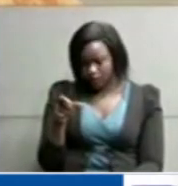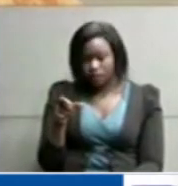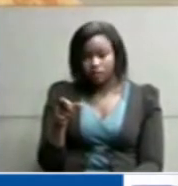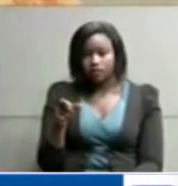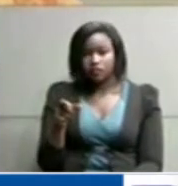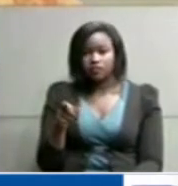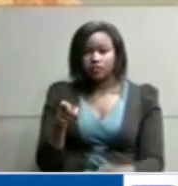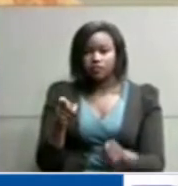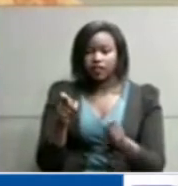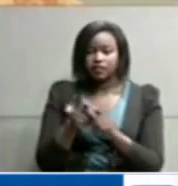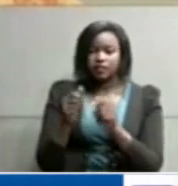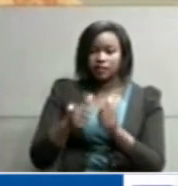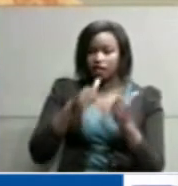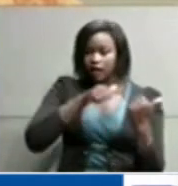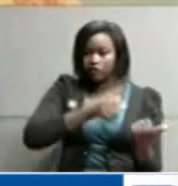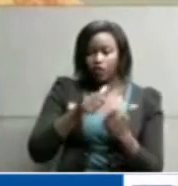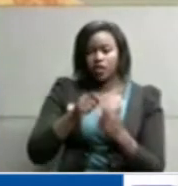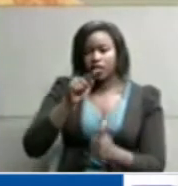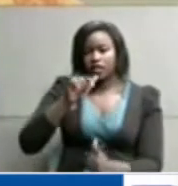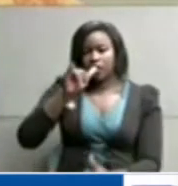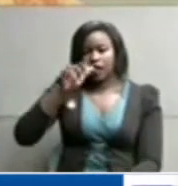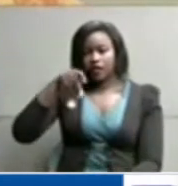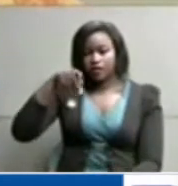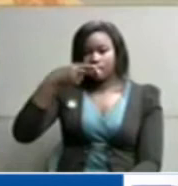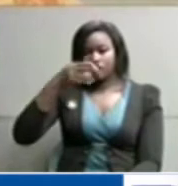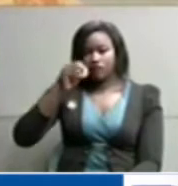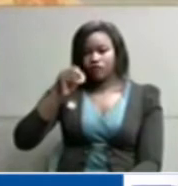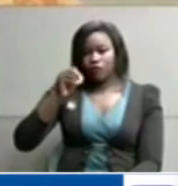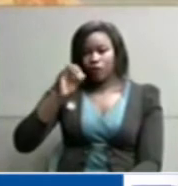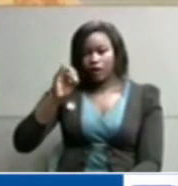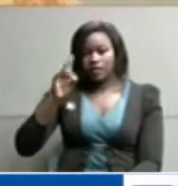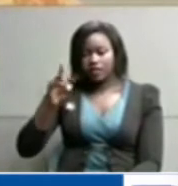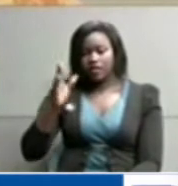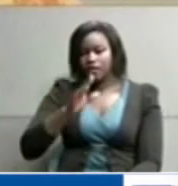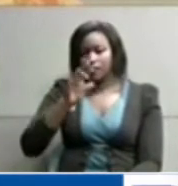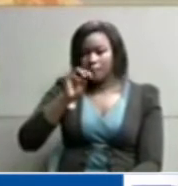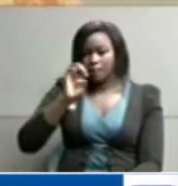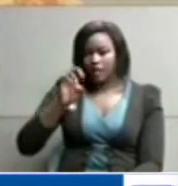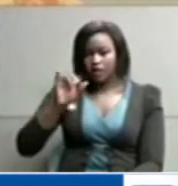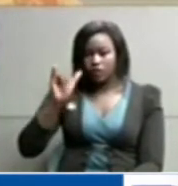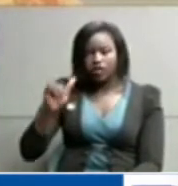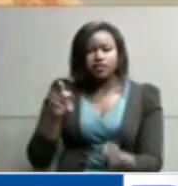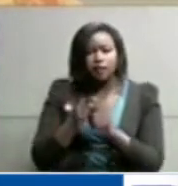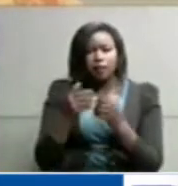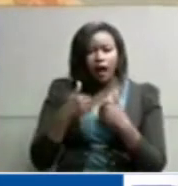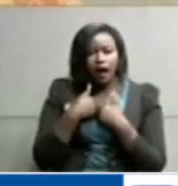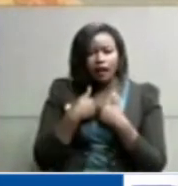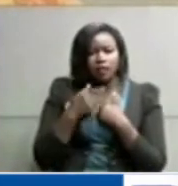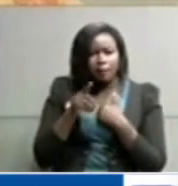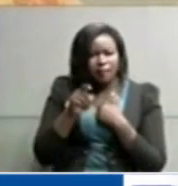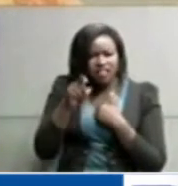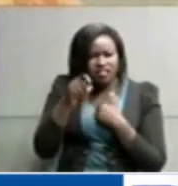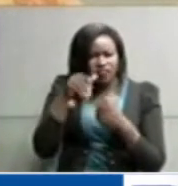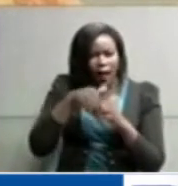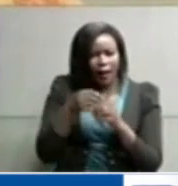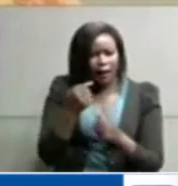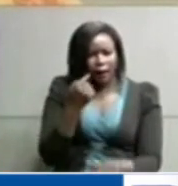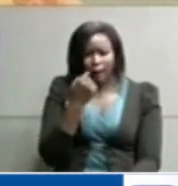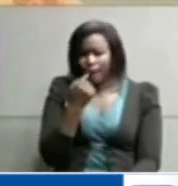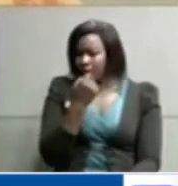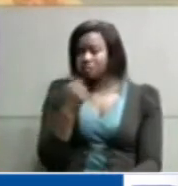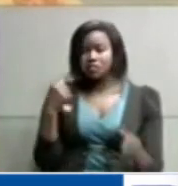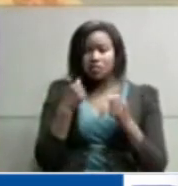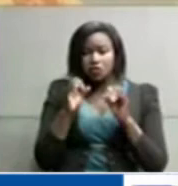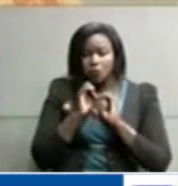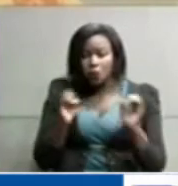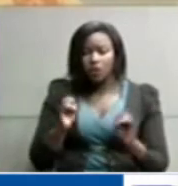baptized Typhoid Mary, was a person who had typhoid bacteria in their nose. They were not sick. They did not have